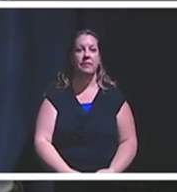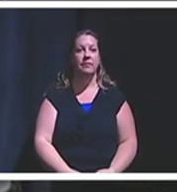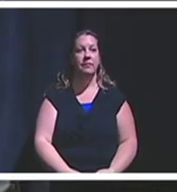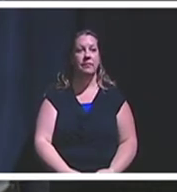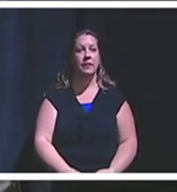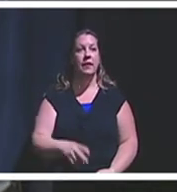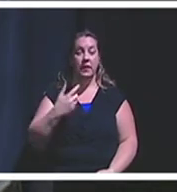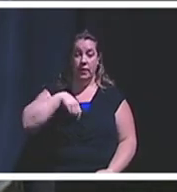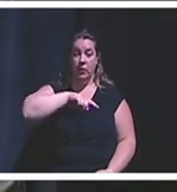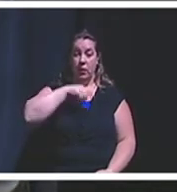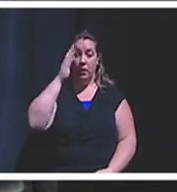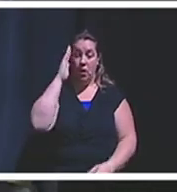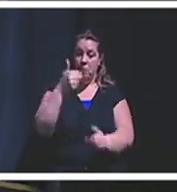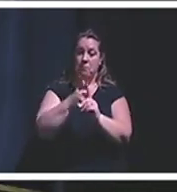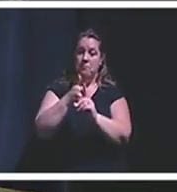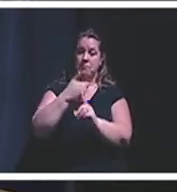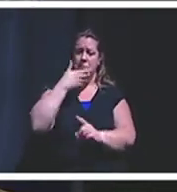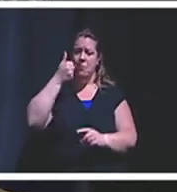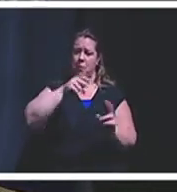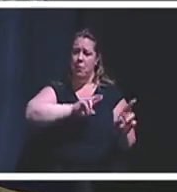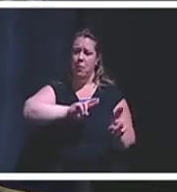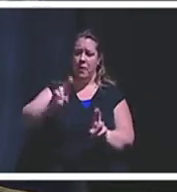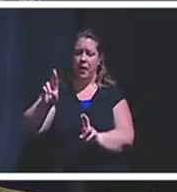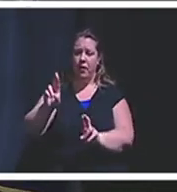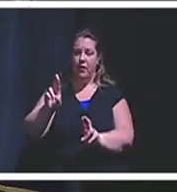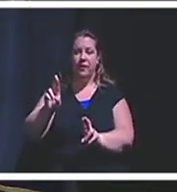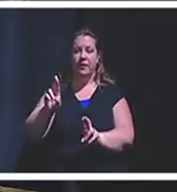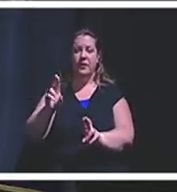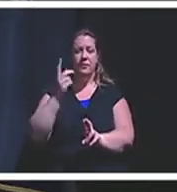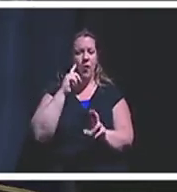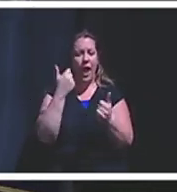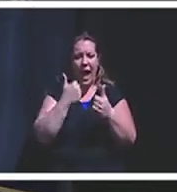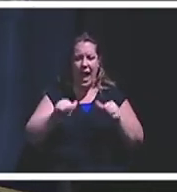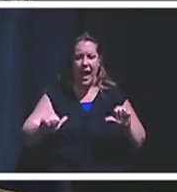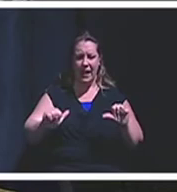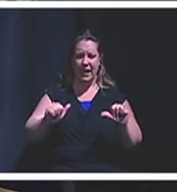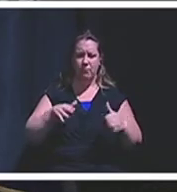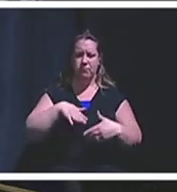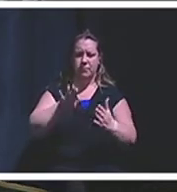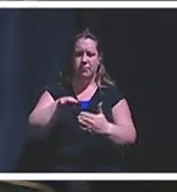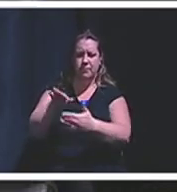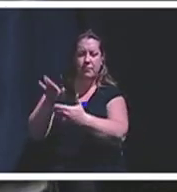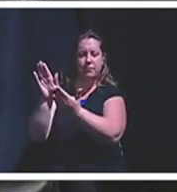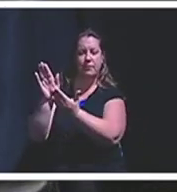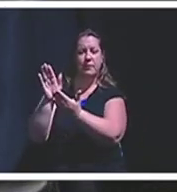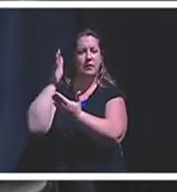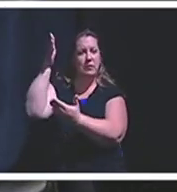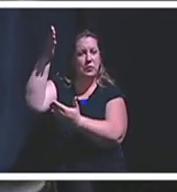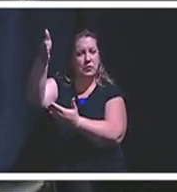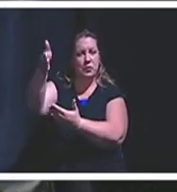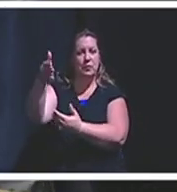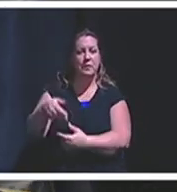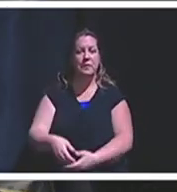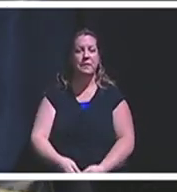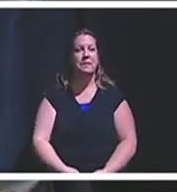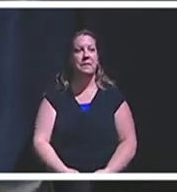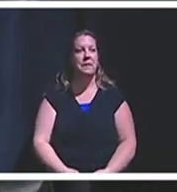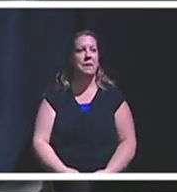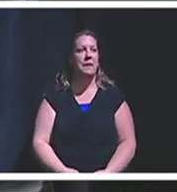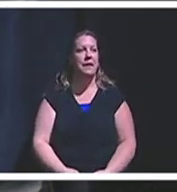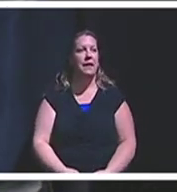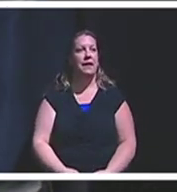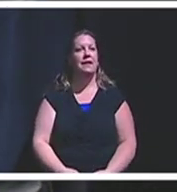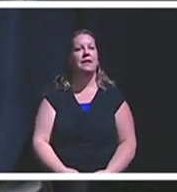prepared for any of those possibilities of that unknown. I am